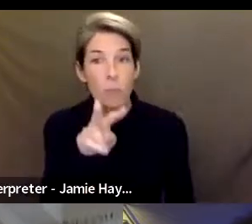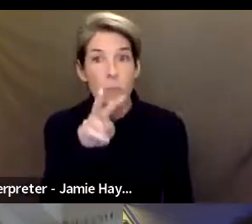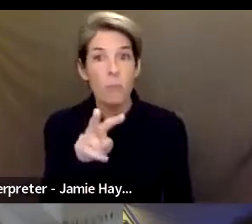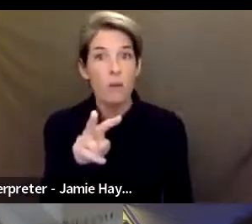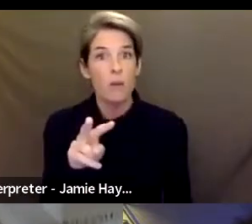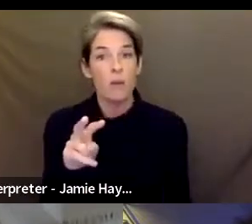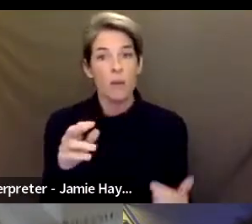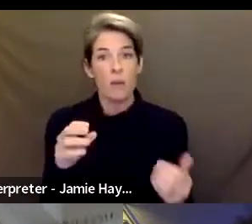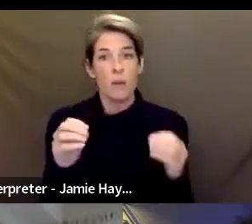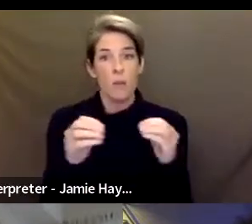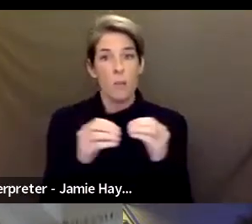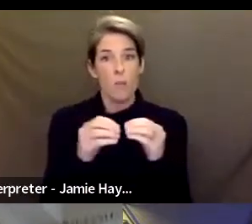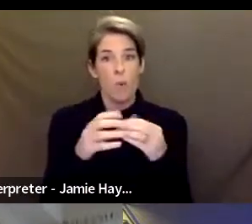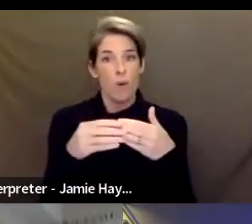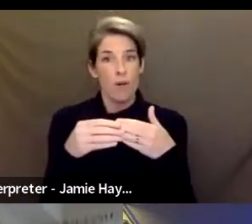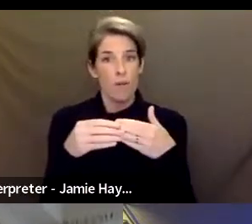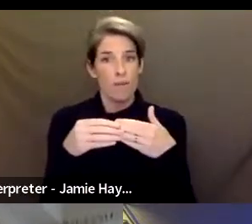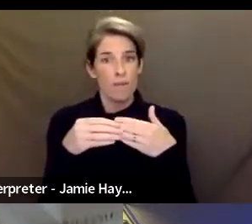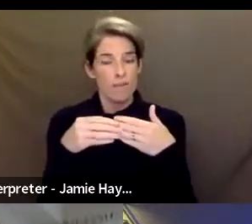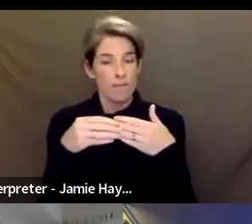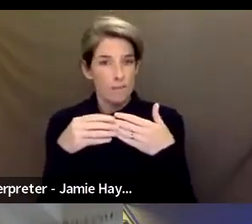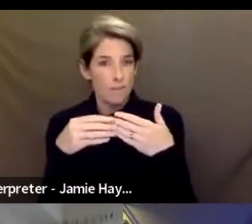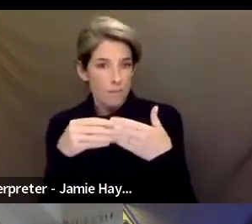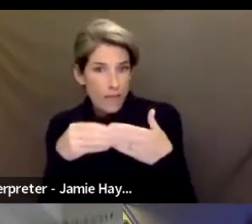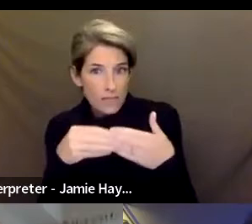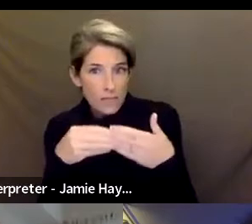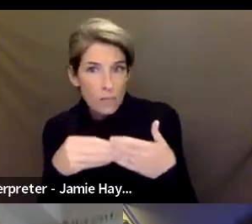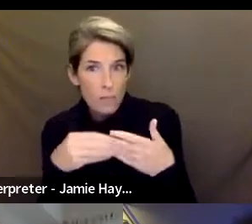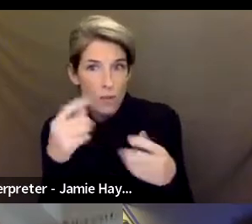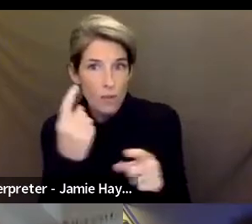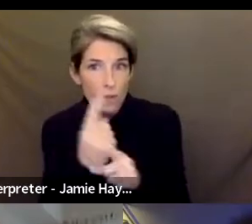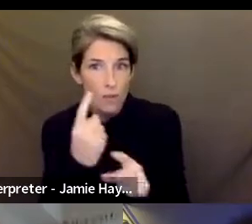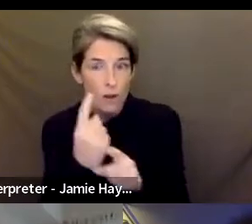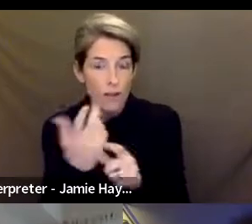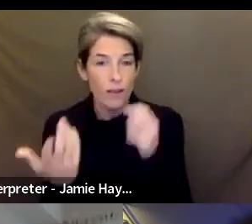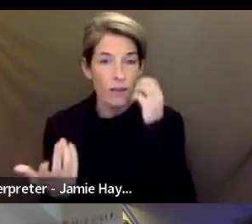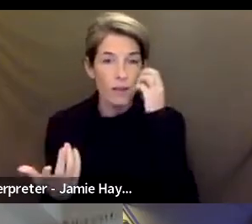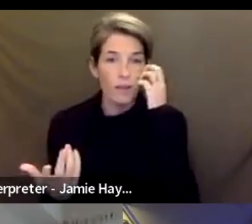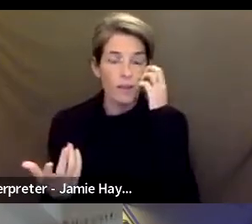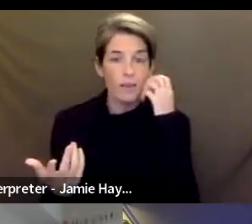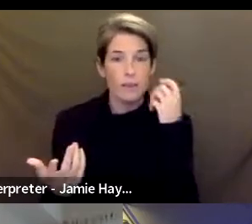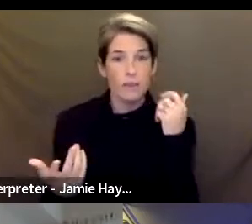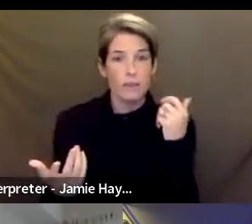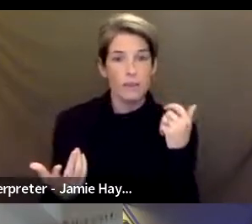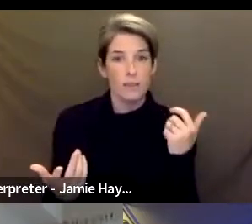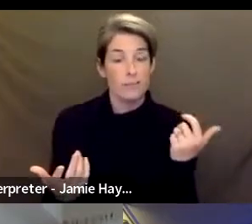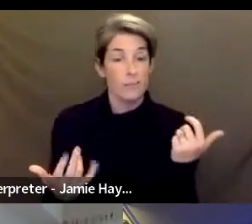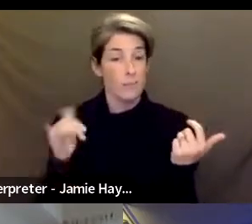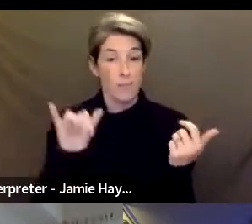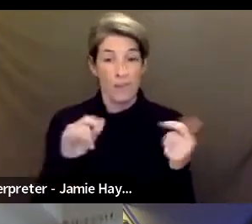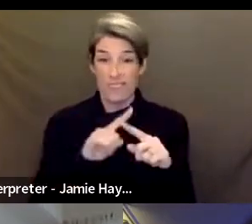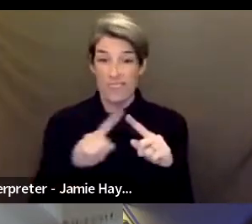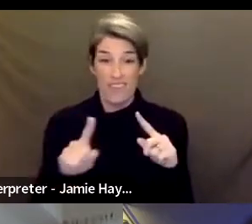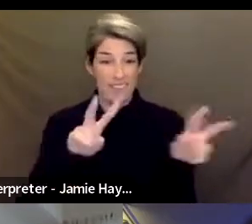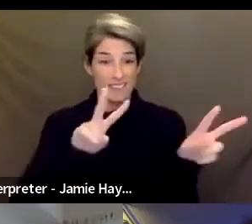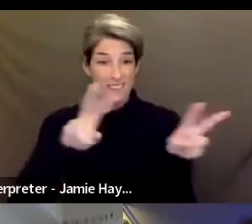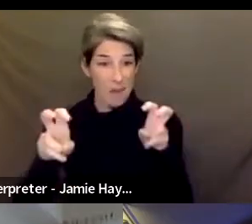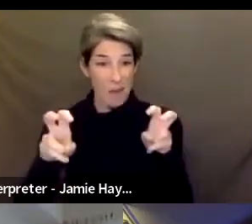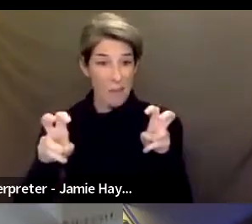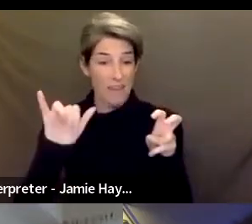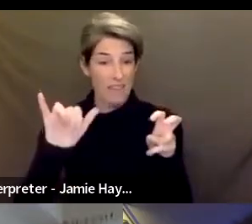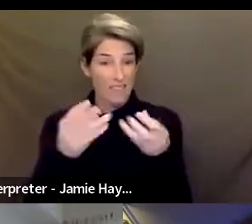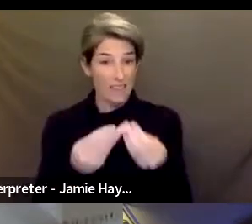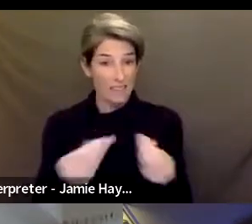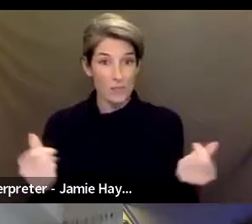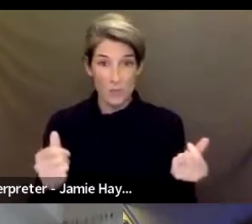open to new actors, has been a controversial topic in this process